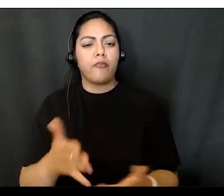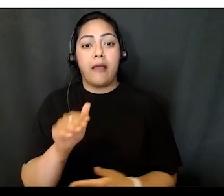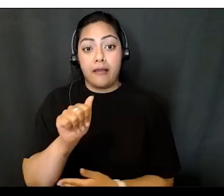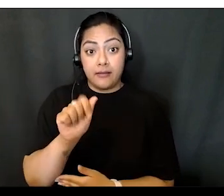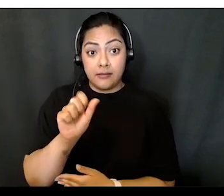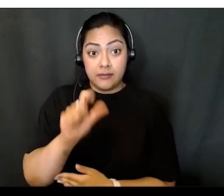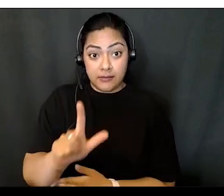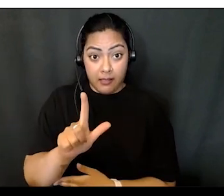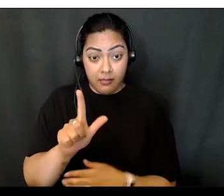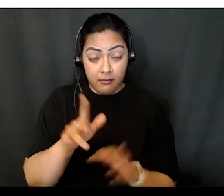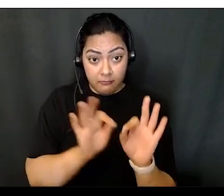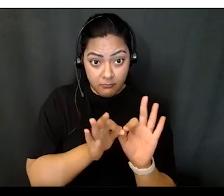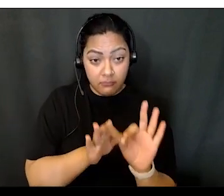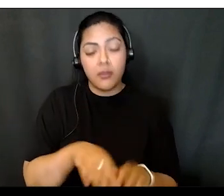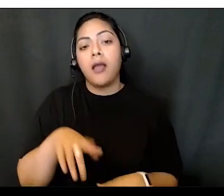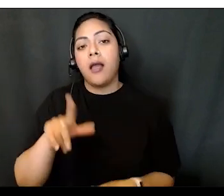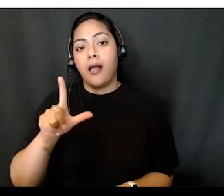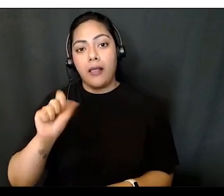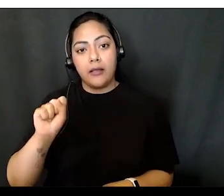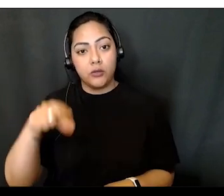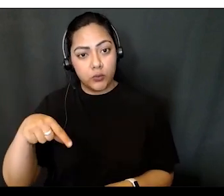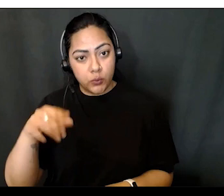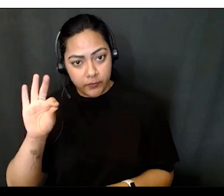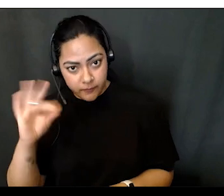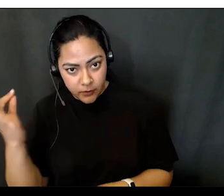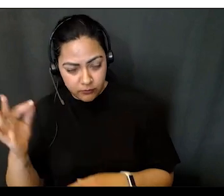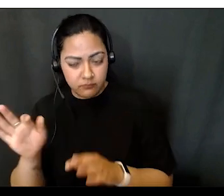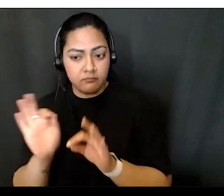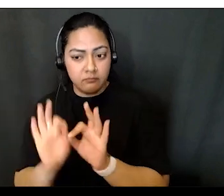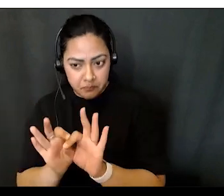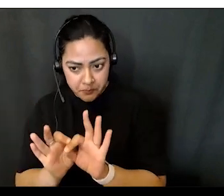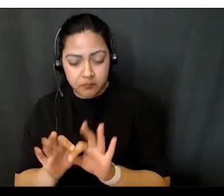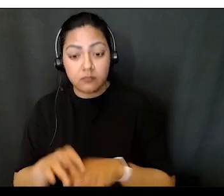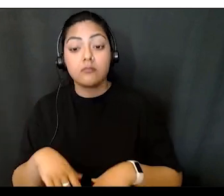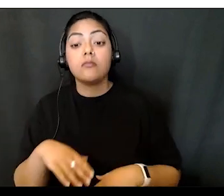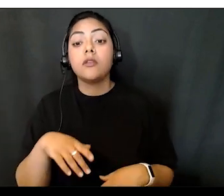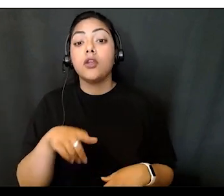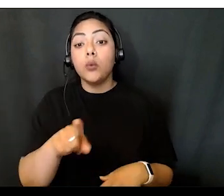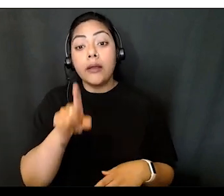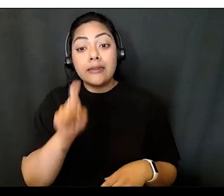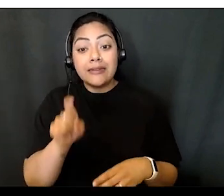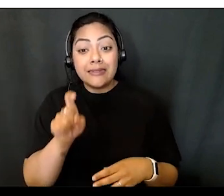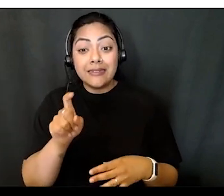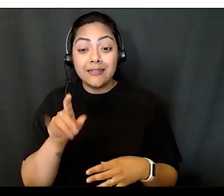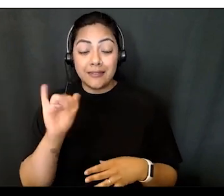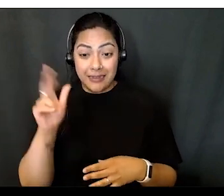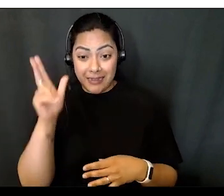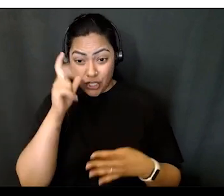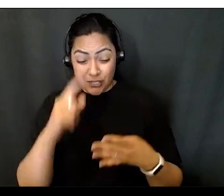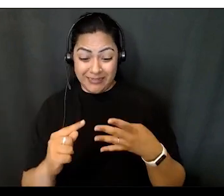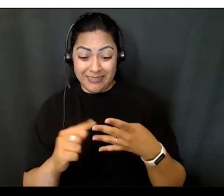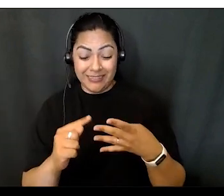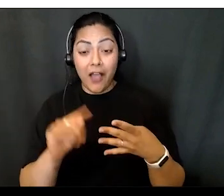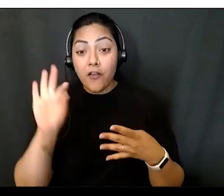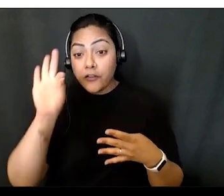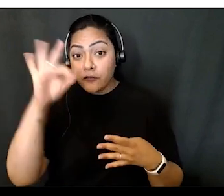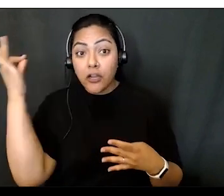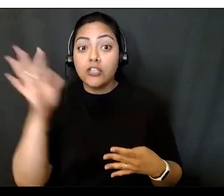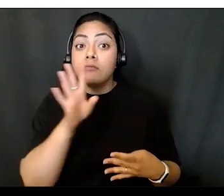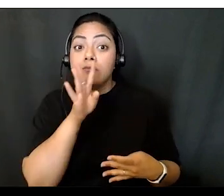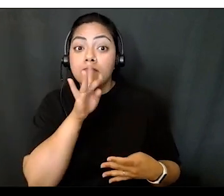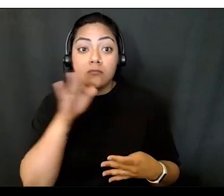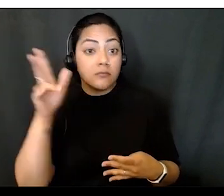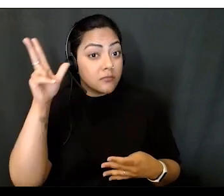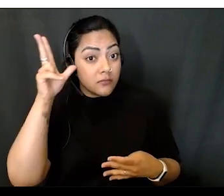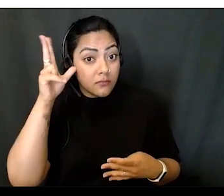If you would like to hear the voice of our French verbal interpreter today, please select French from